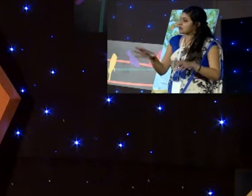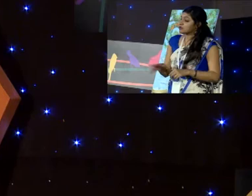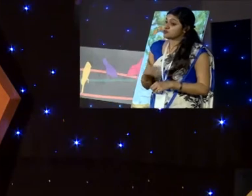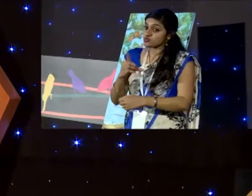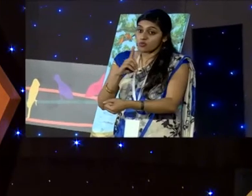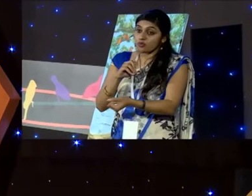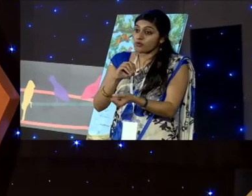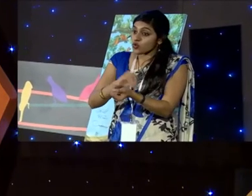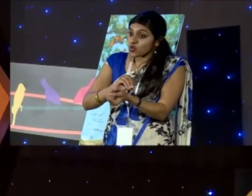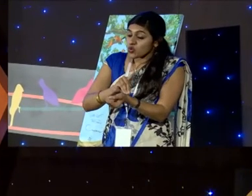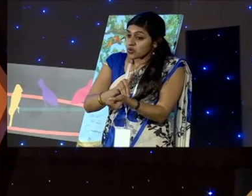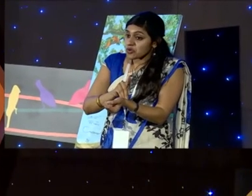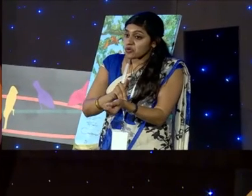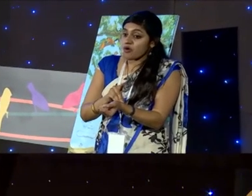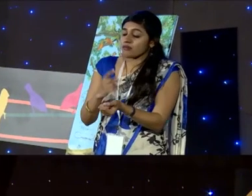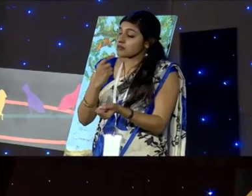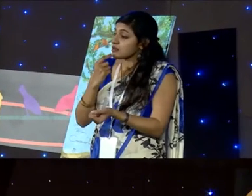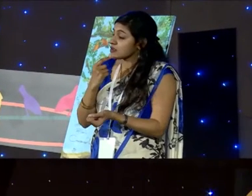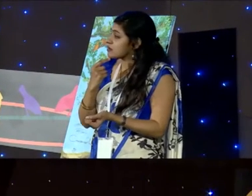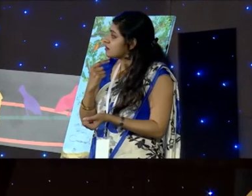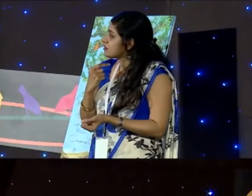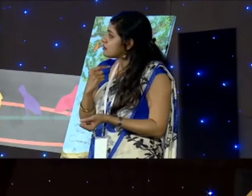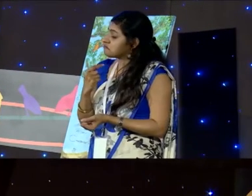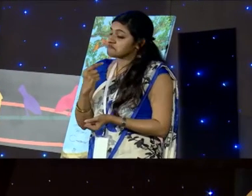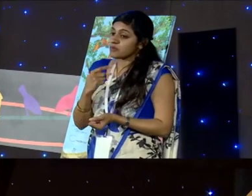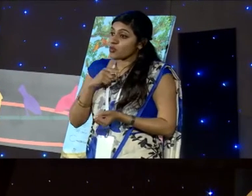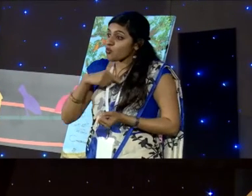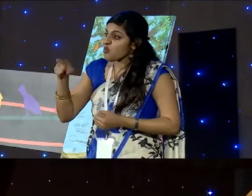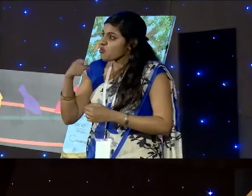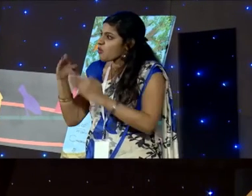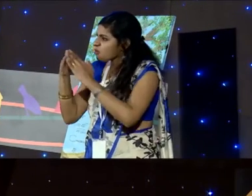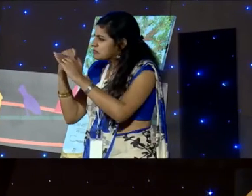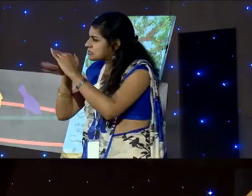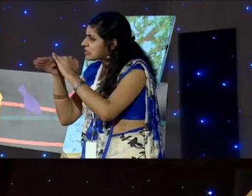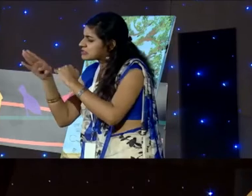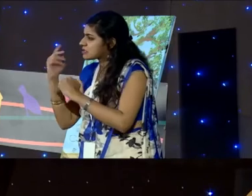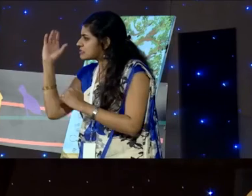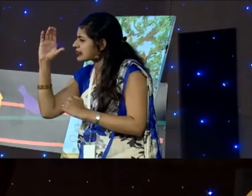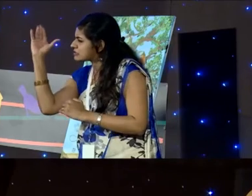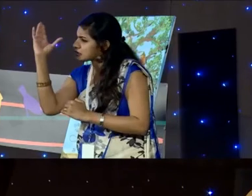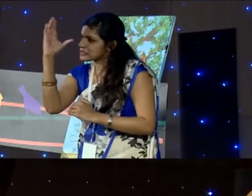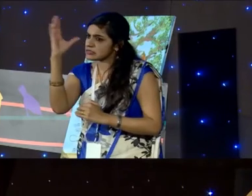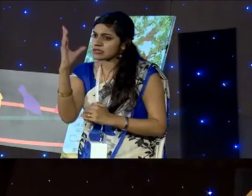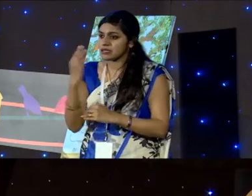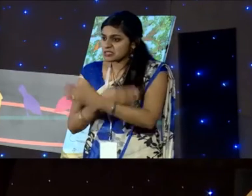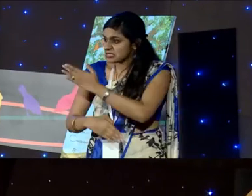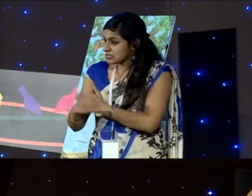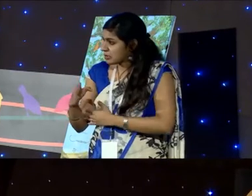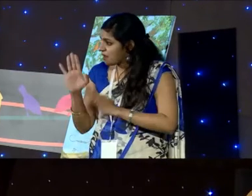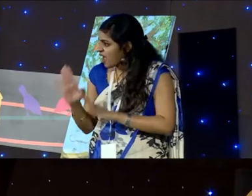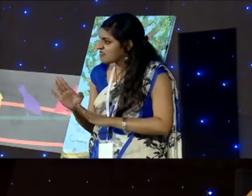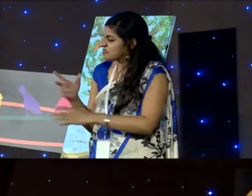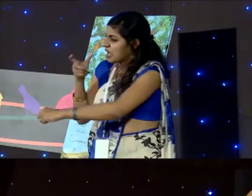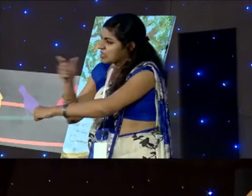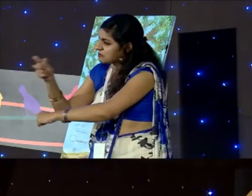their patients with disabilities to be compulsorily sterilized. And under the Nazi regime, 400,000 people